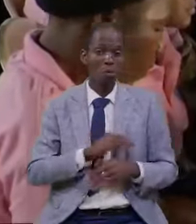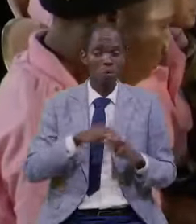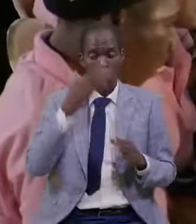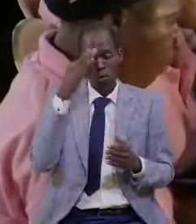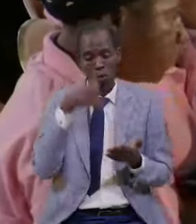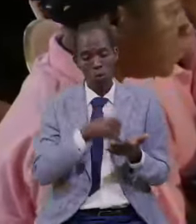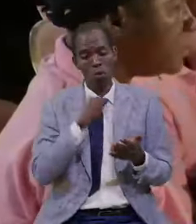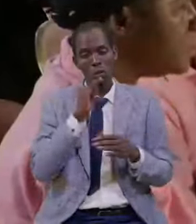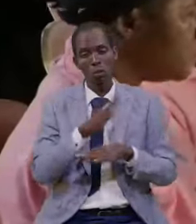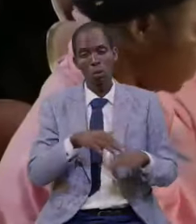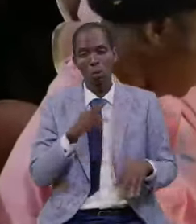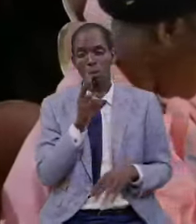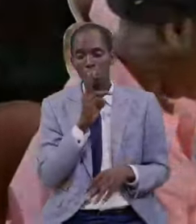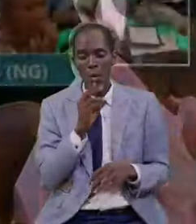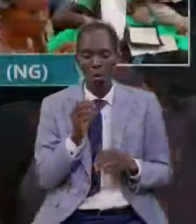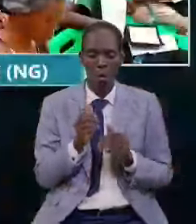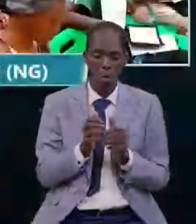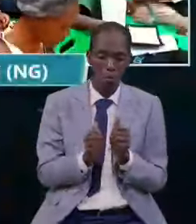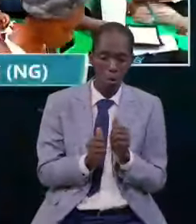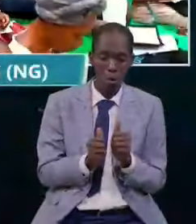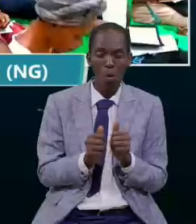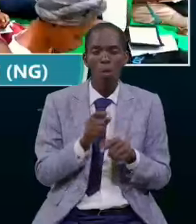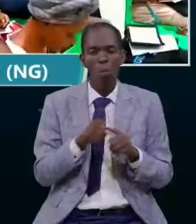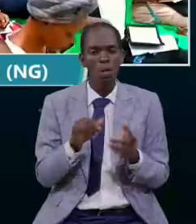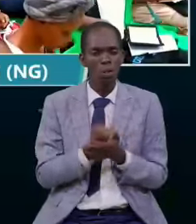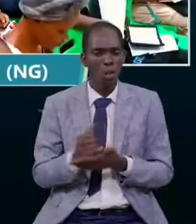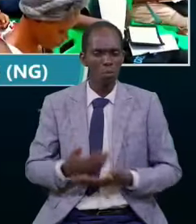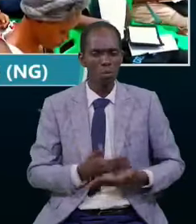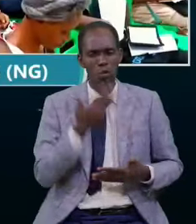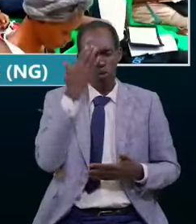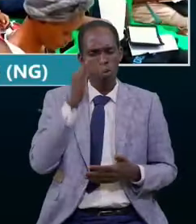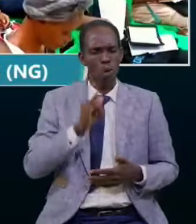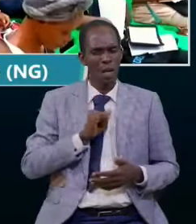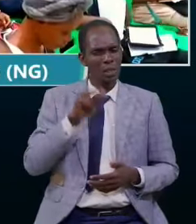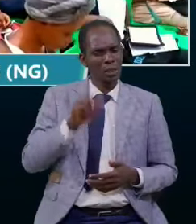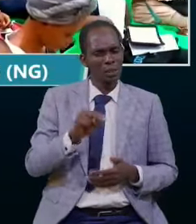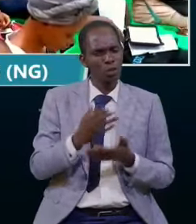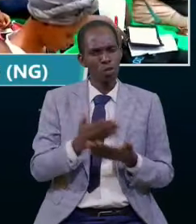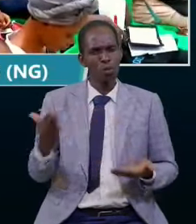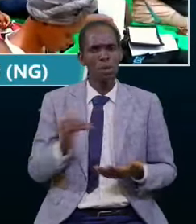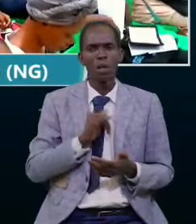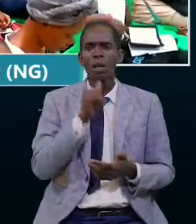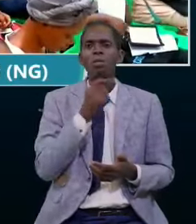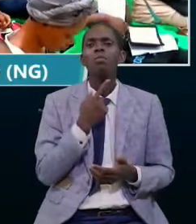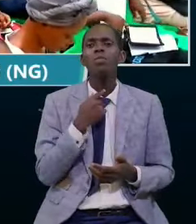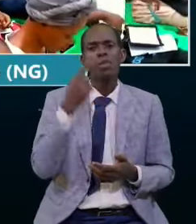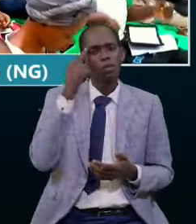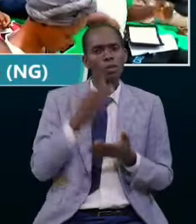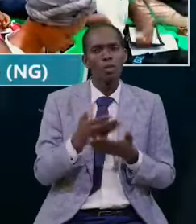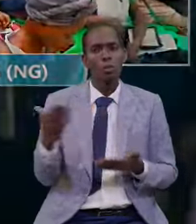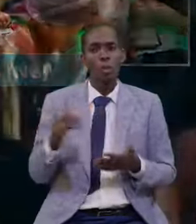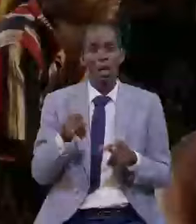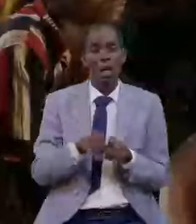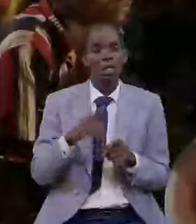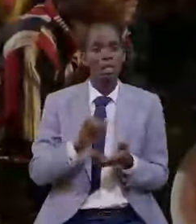knows, I'm thirsty for something. And then as the baby is growing, as a toddler now, he's thirsty